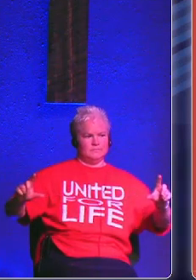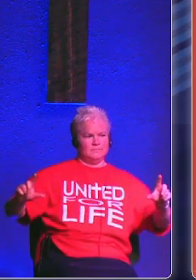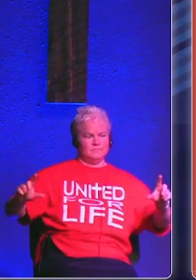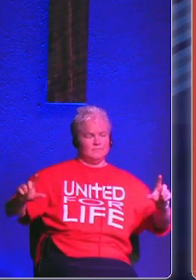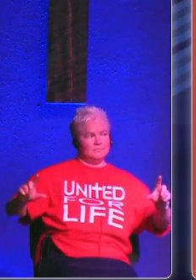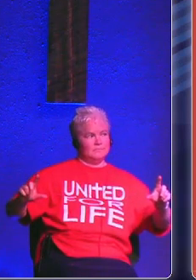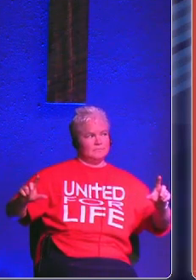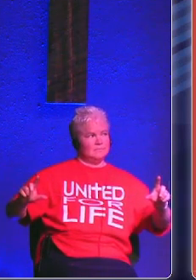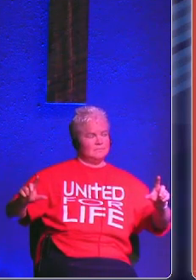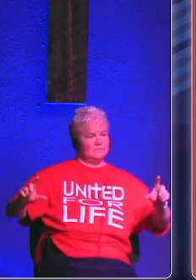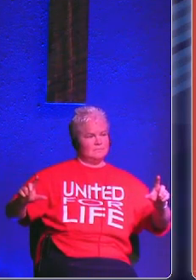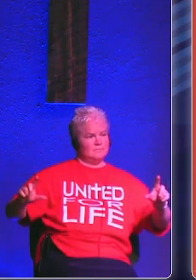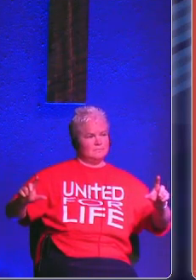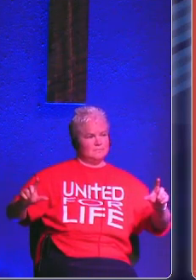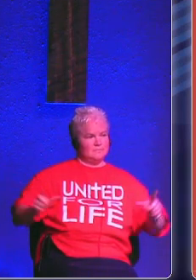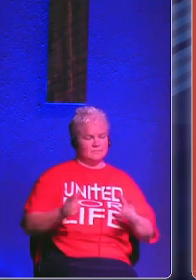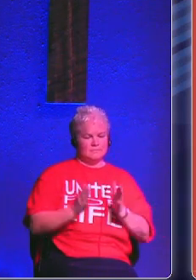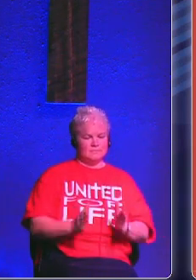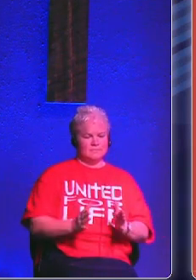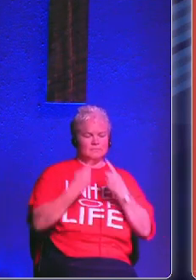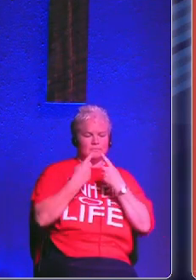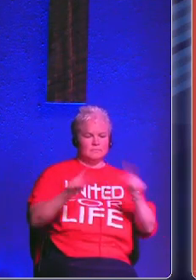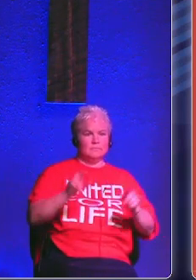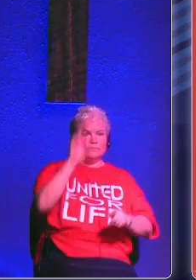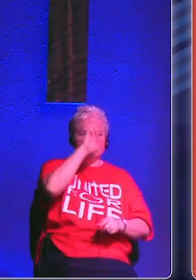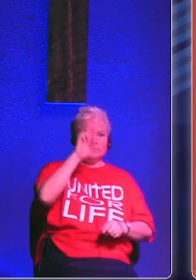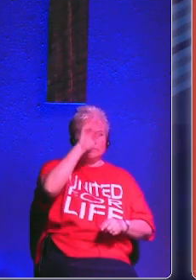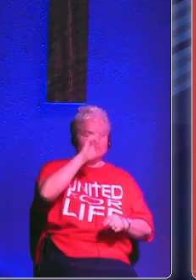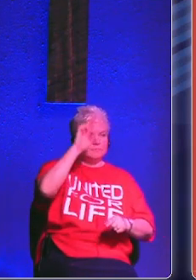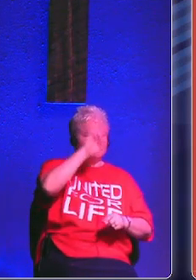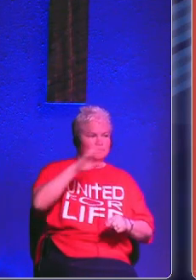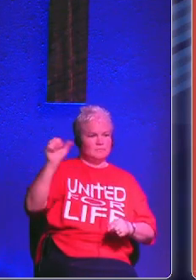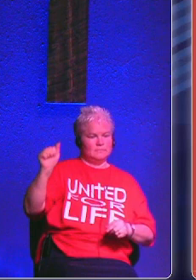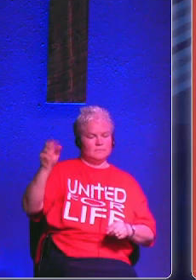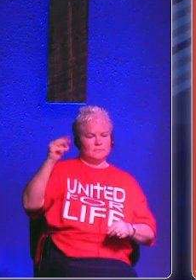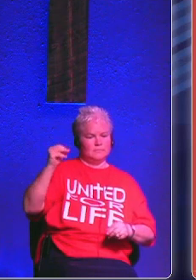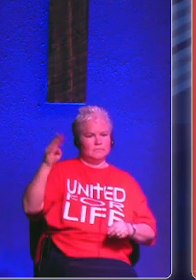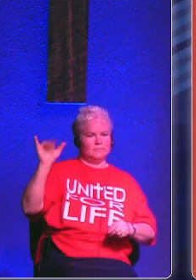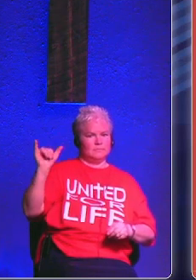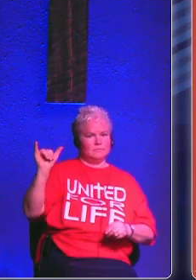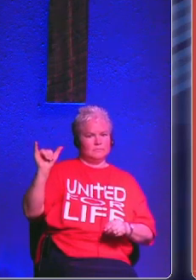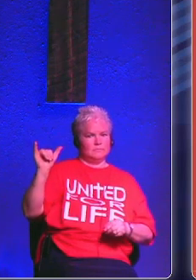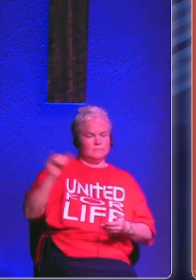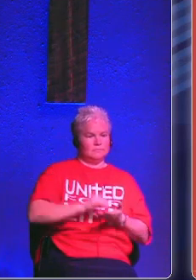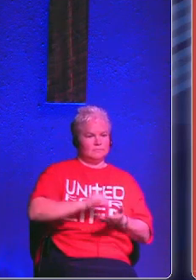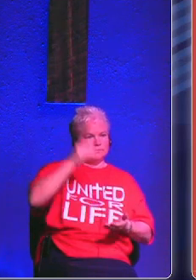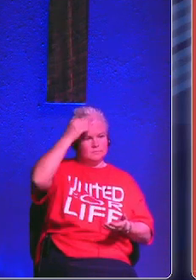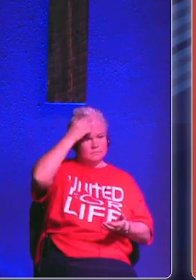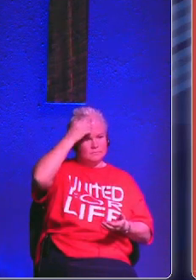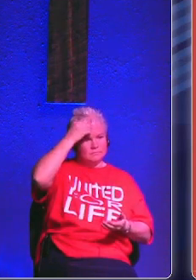kind of cool, huh? Some people learn it for all different reasons. Amy was just saying how we should learn